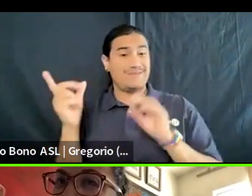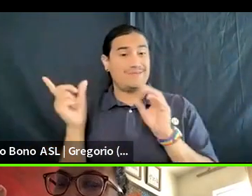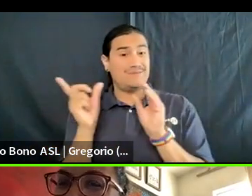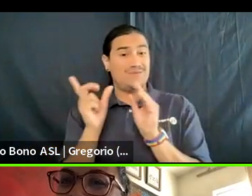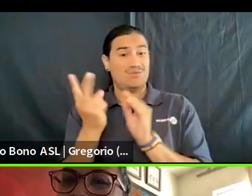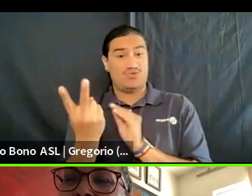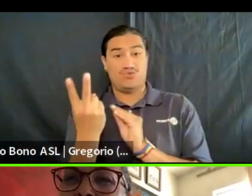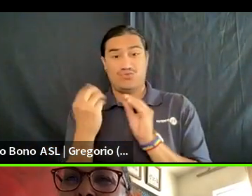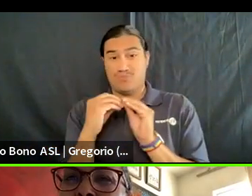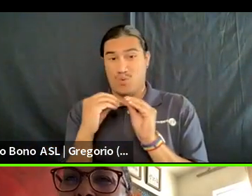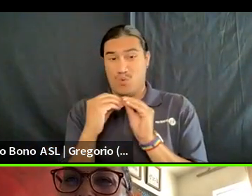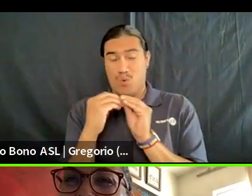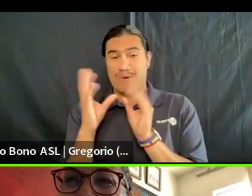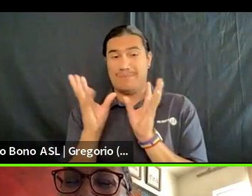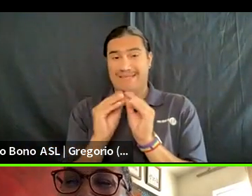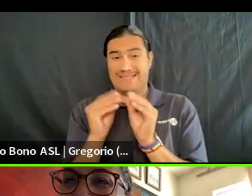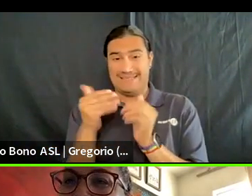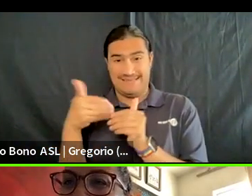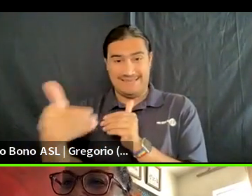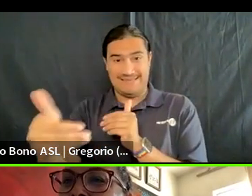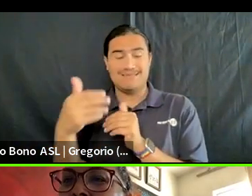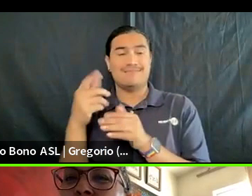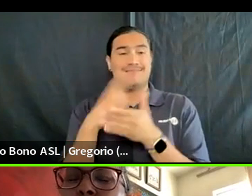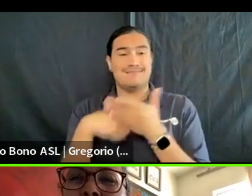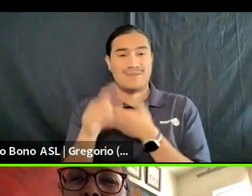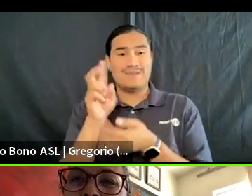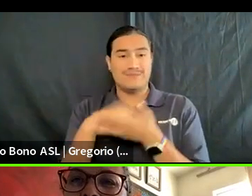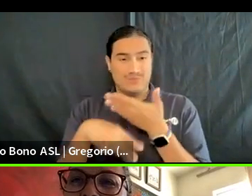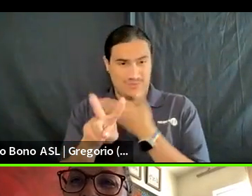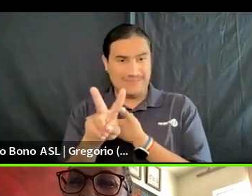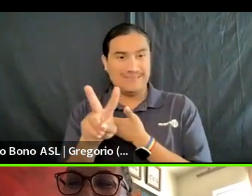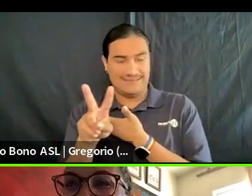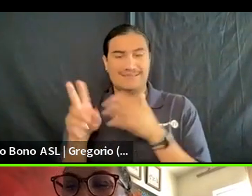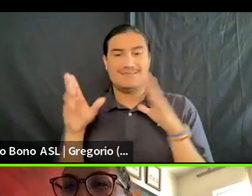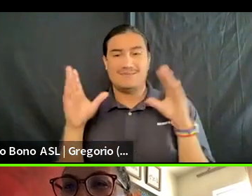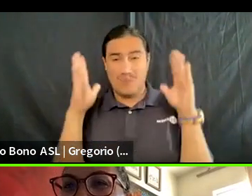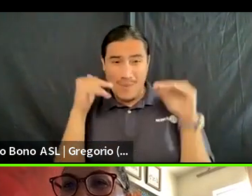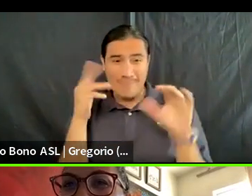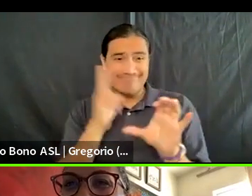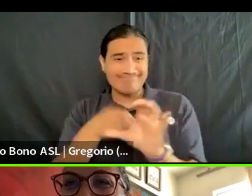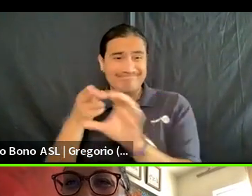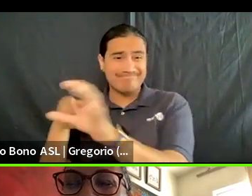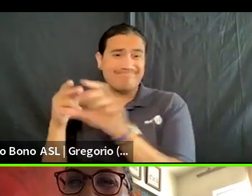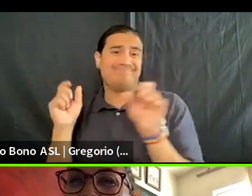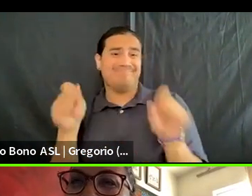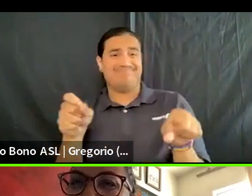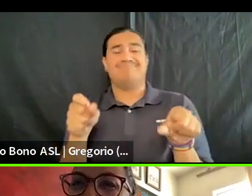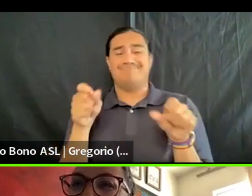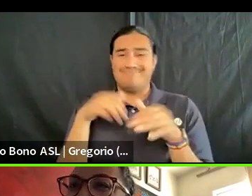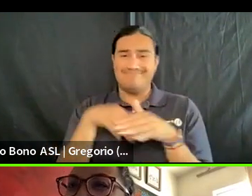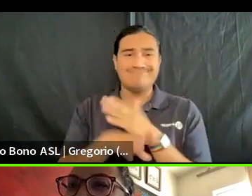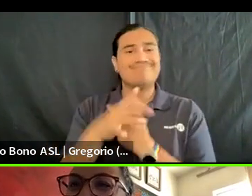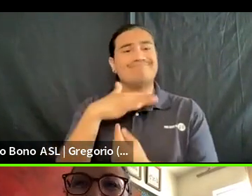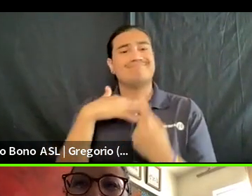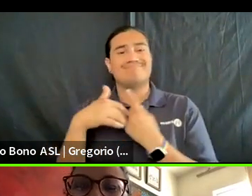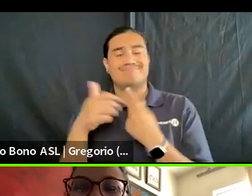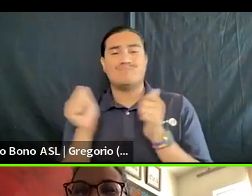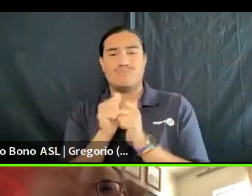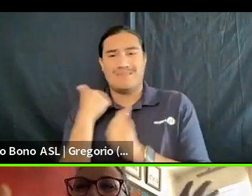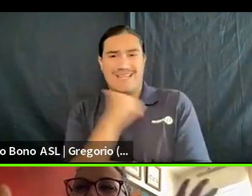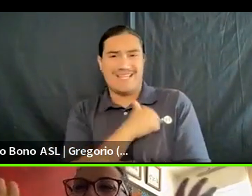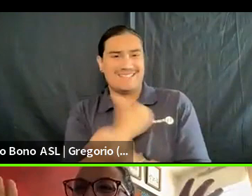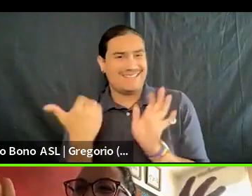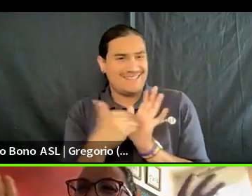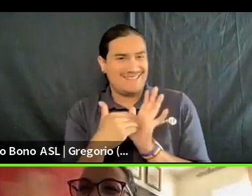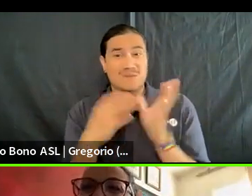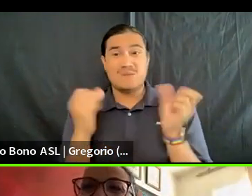coming up next week and the following week. So I hope that y'all can join us. and enter the space and be with us in the space again.